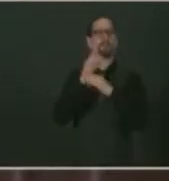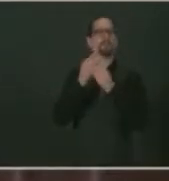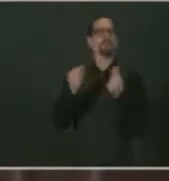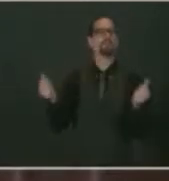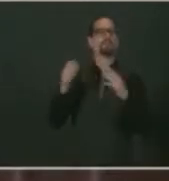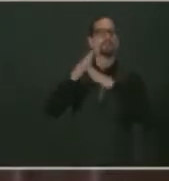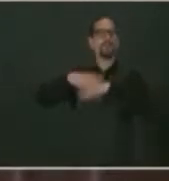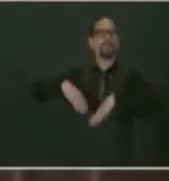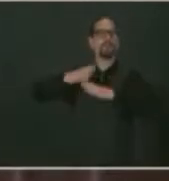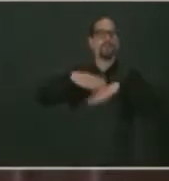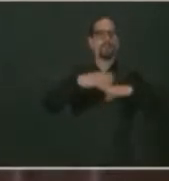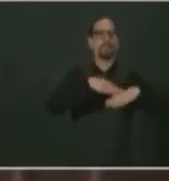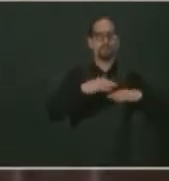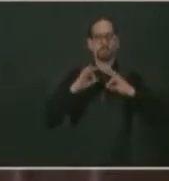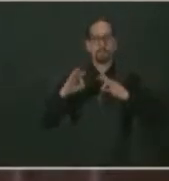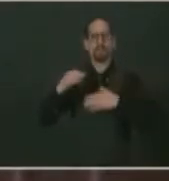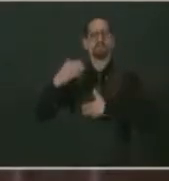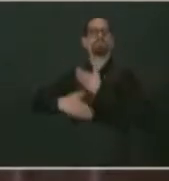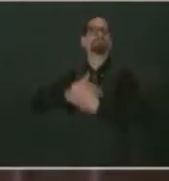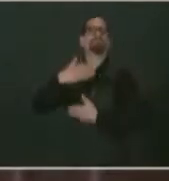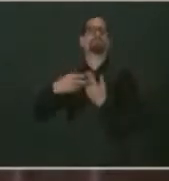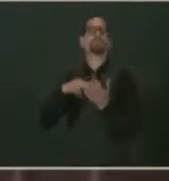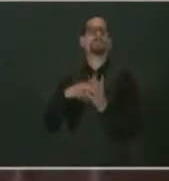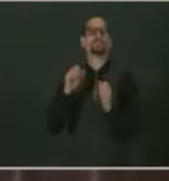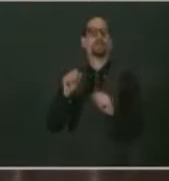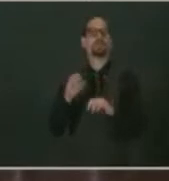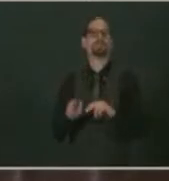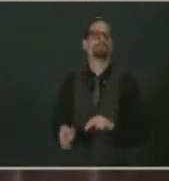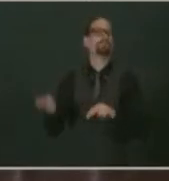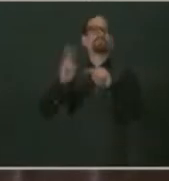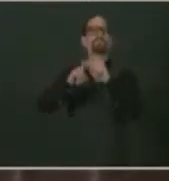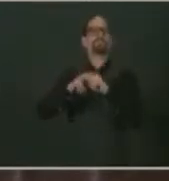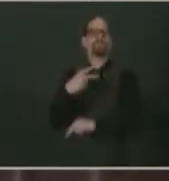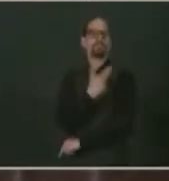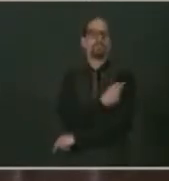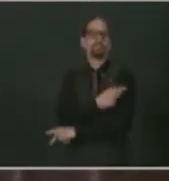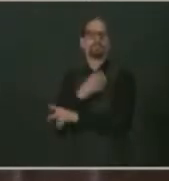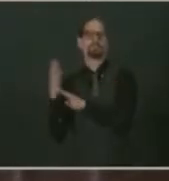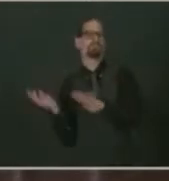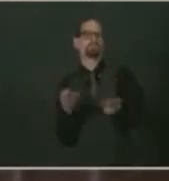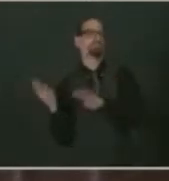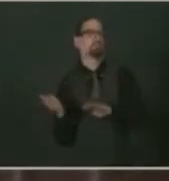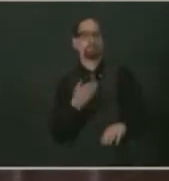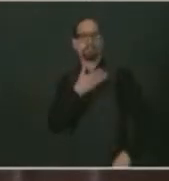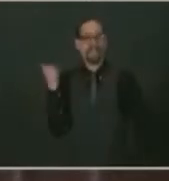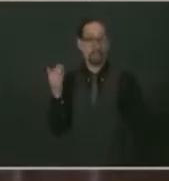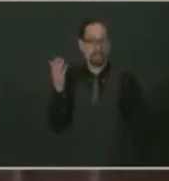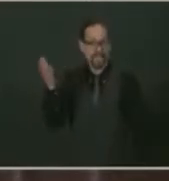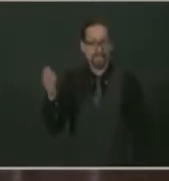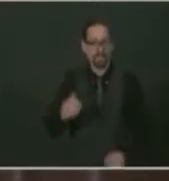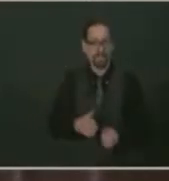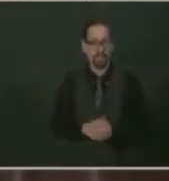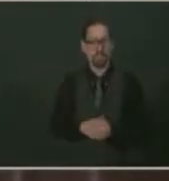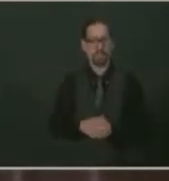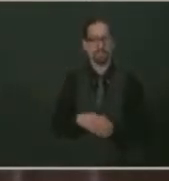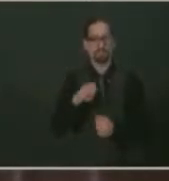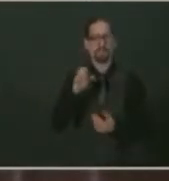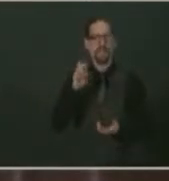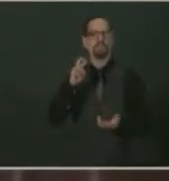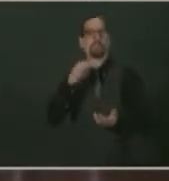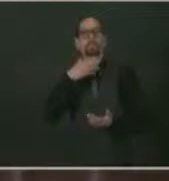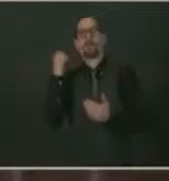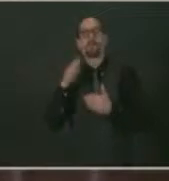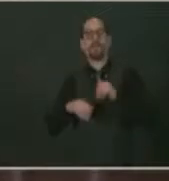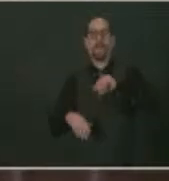even surpass what you're seeing in other parts of the state. So our focus